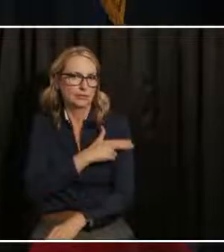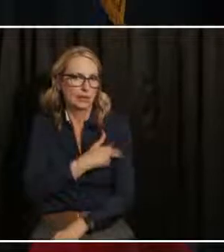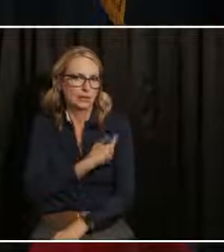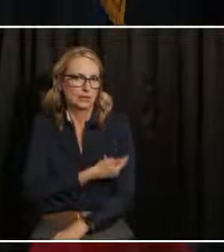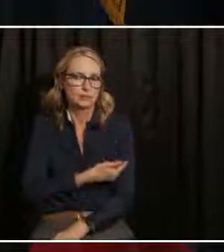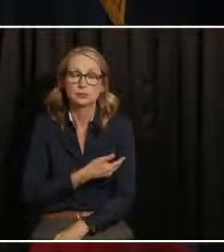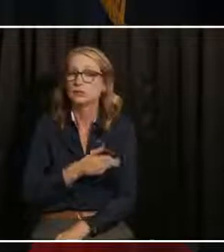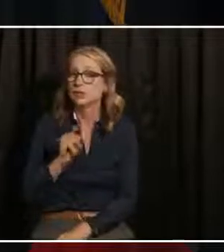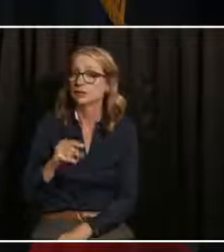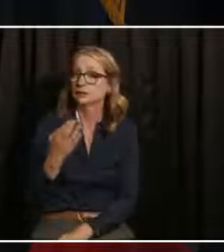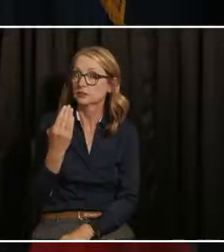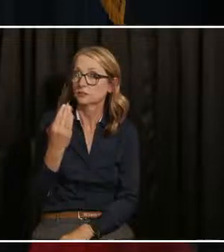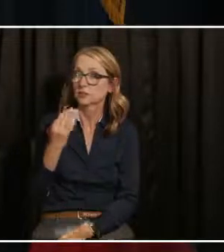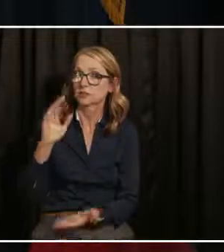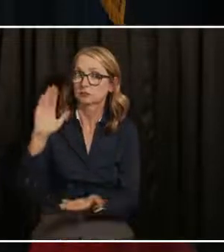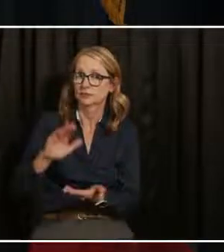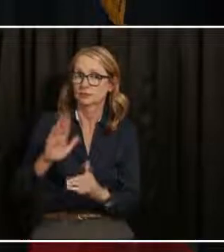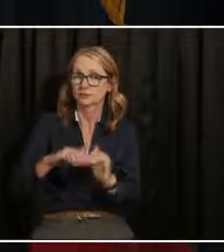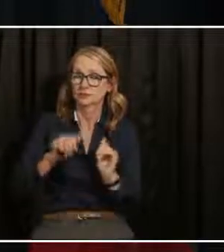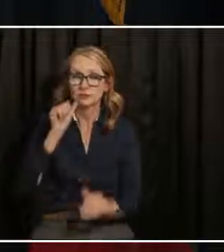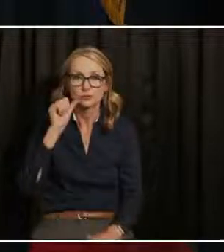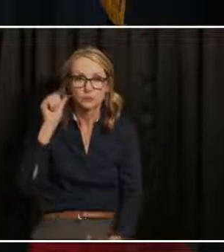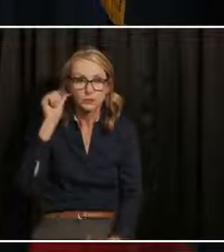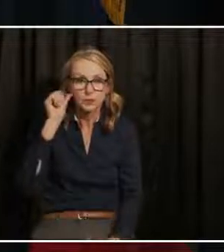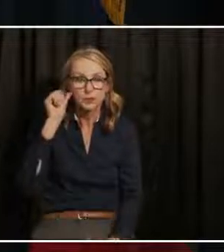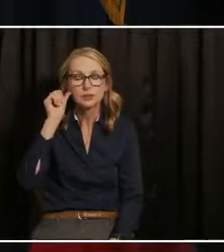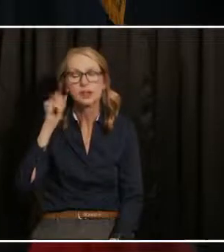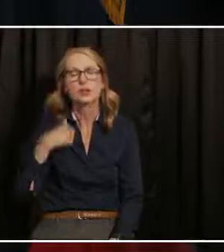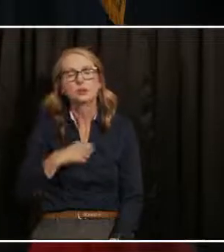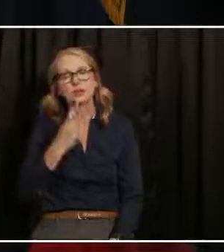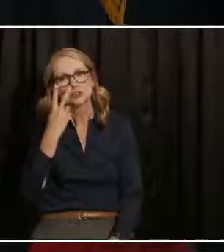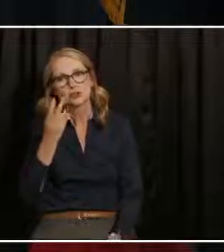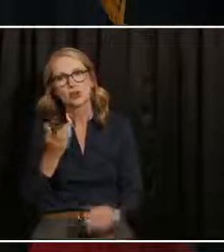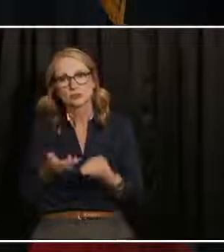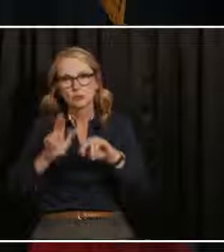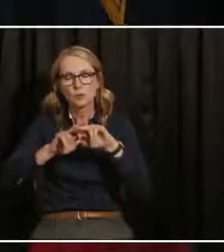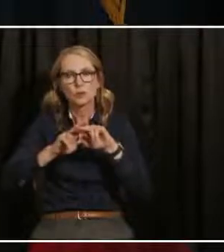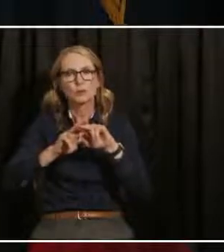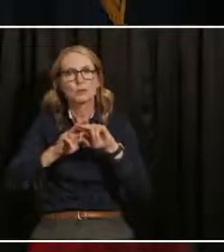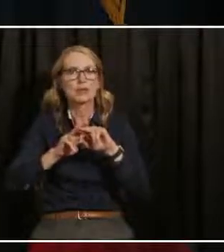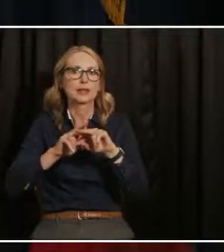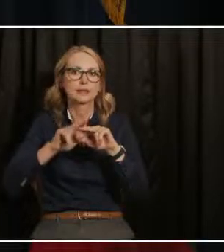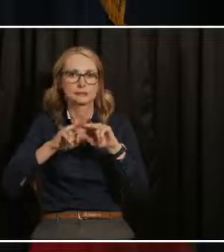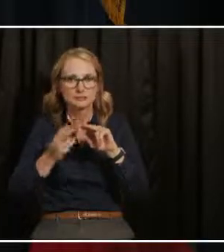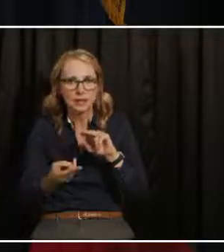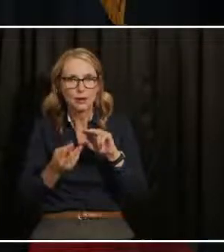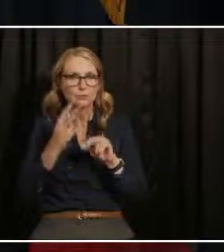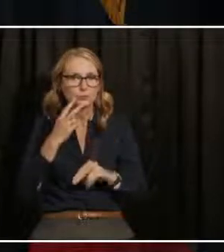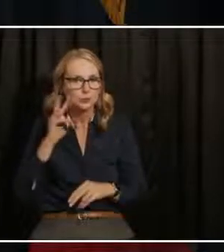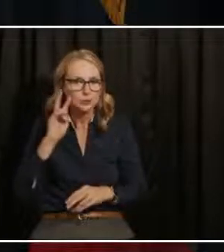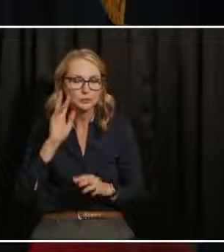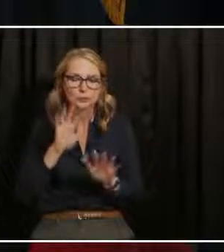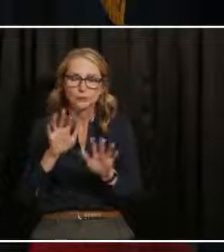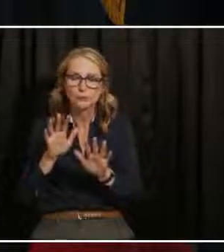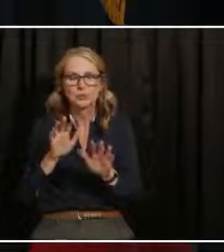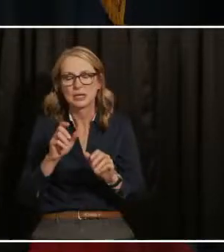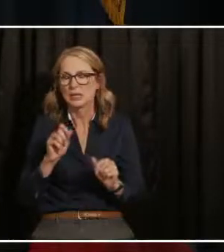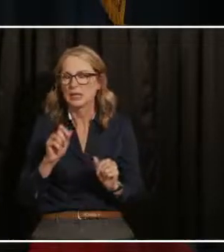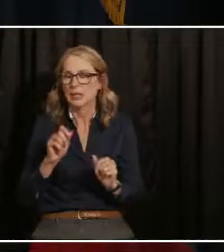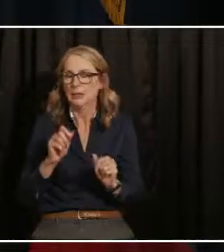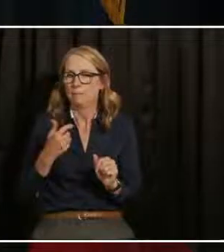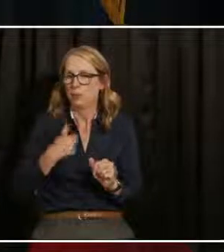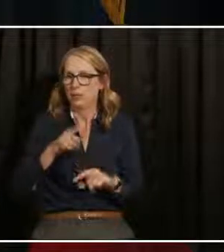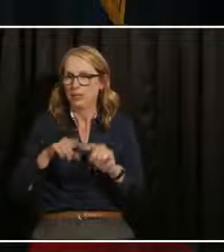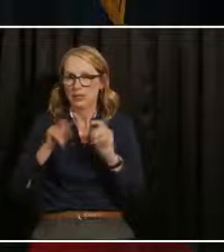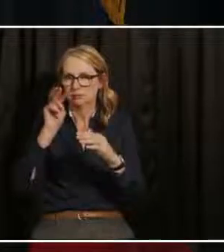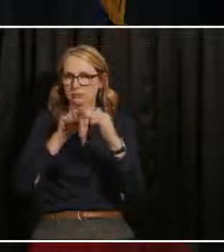yesterday. Yesterday we saw it jump by just over 40. We had seen it go down the 2 days before that. But it seems too early to say whether in fact